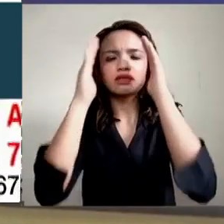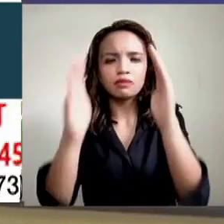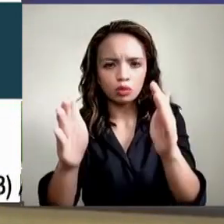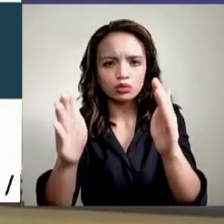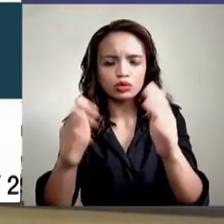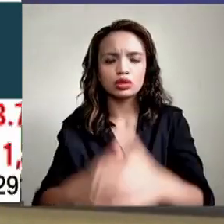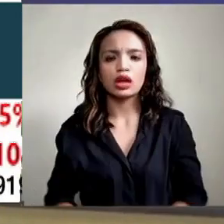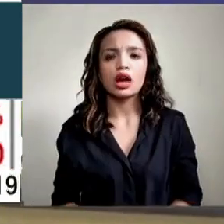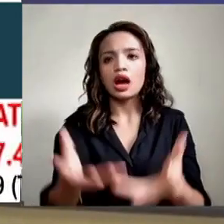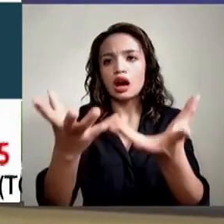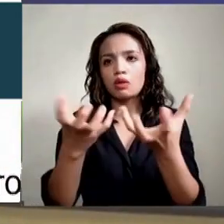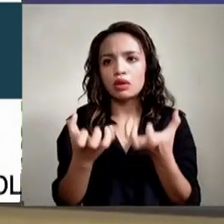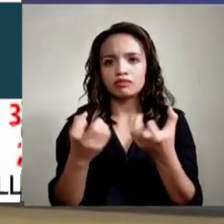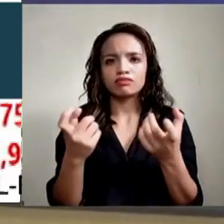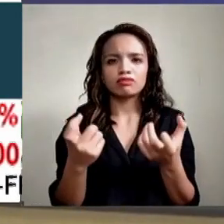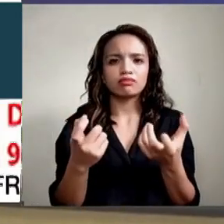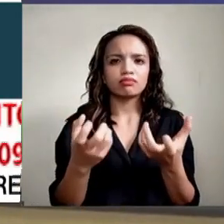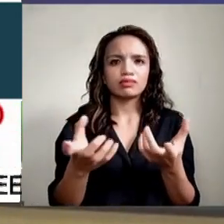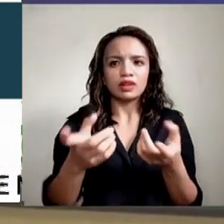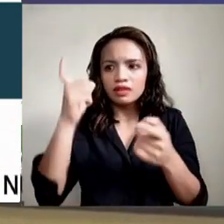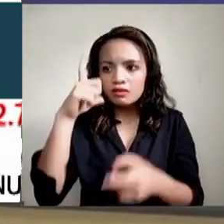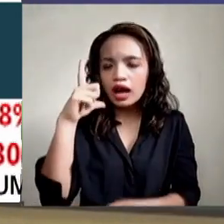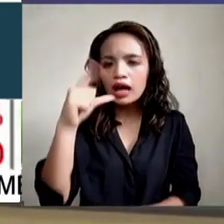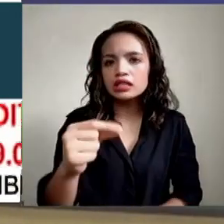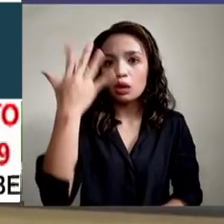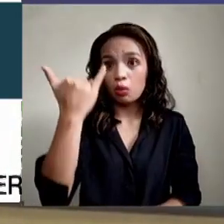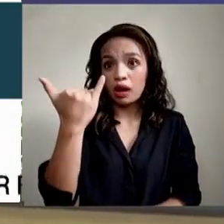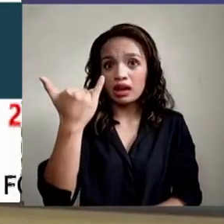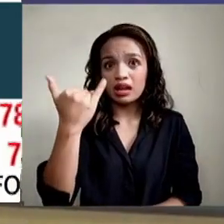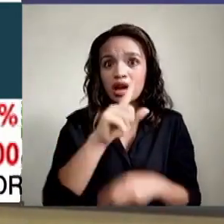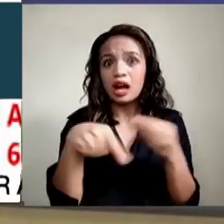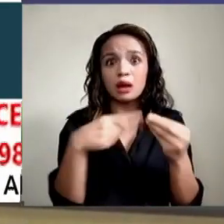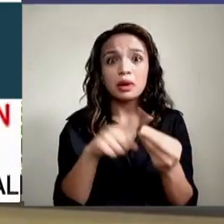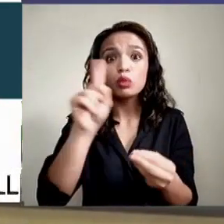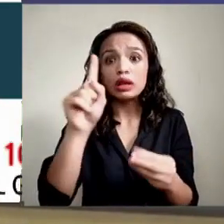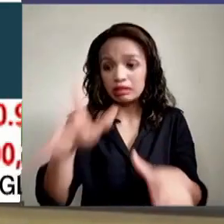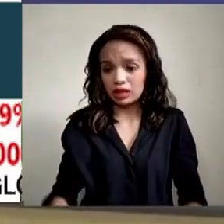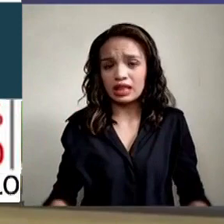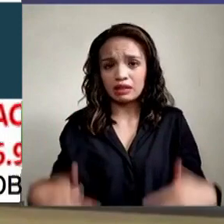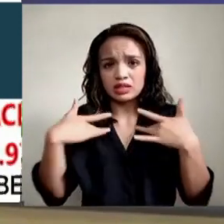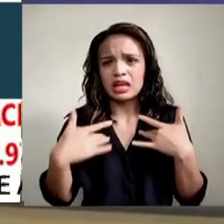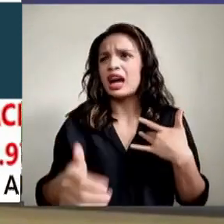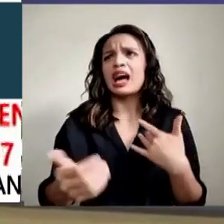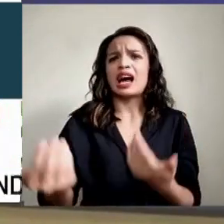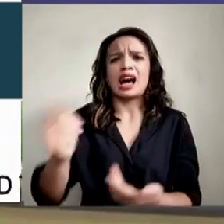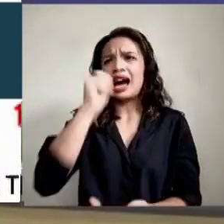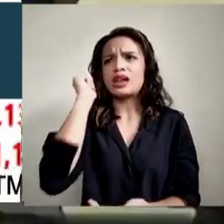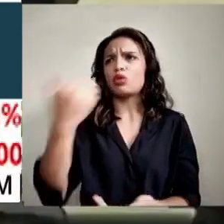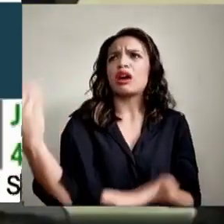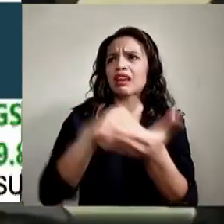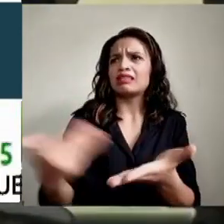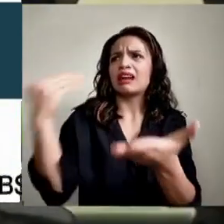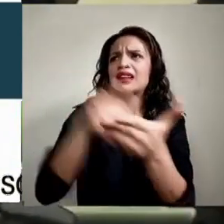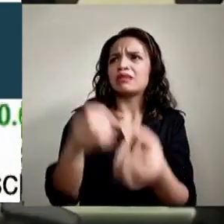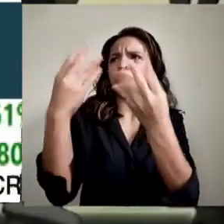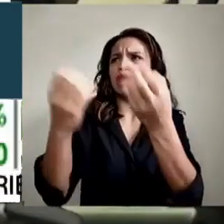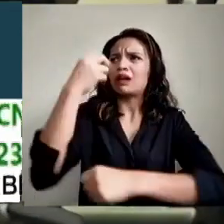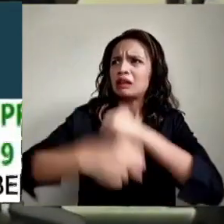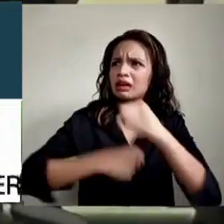go fast, because this is about lives. I don't want us to take years again to negotiate this issue.